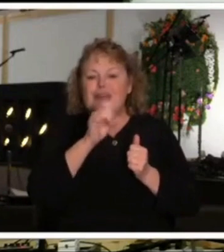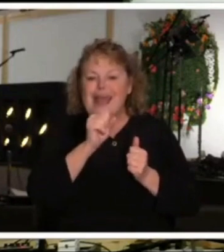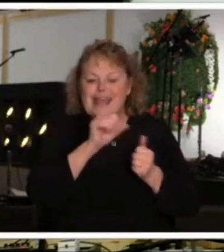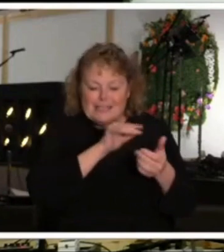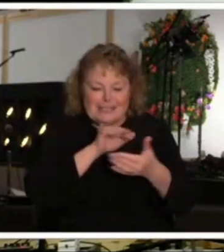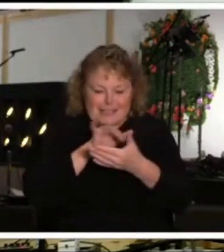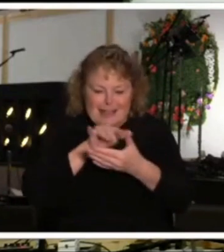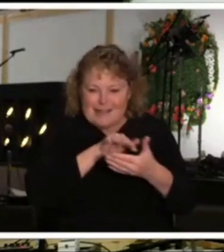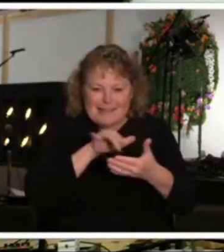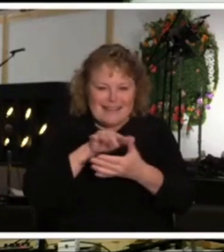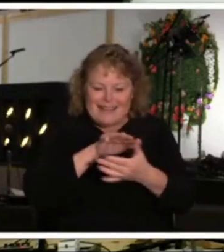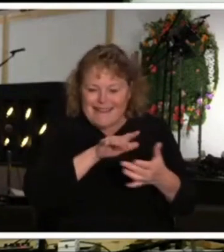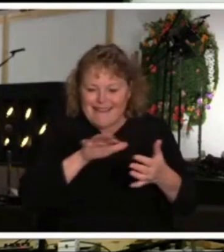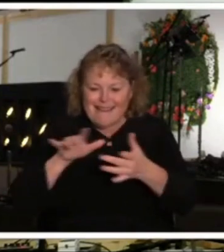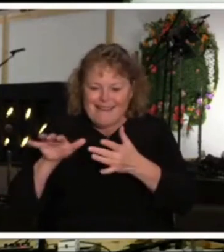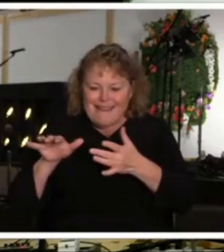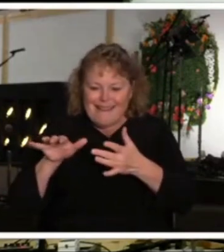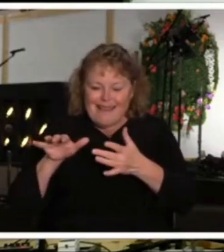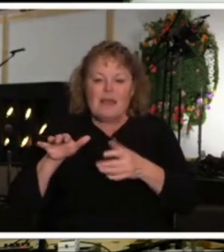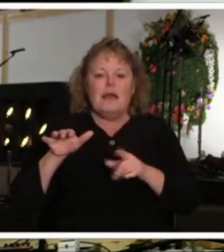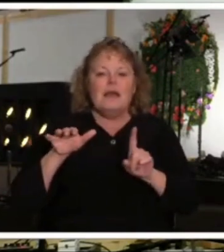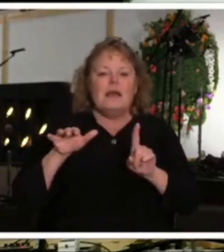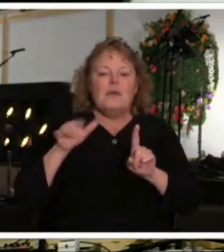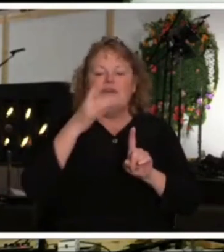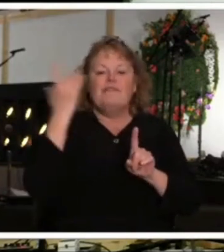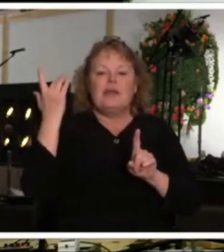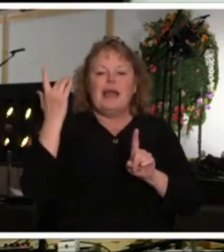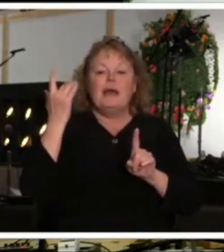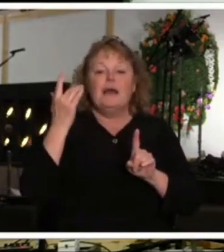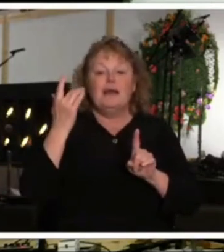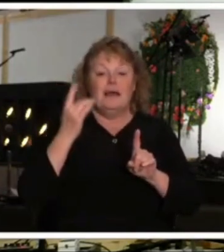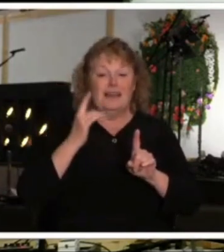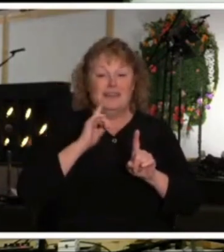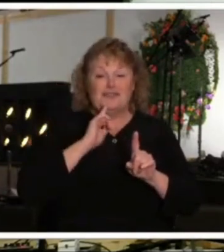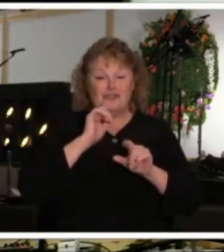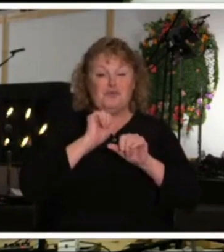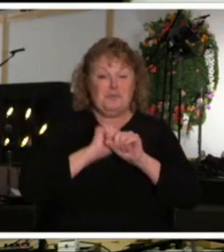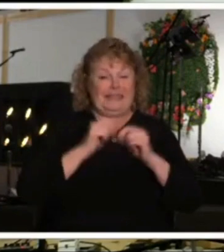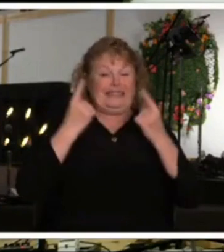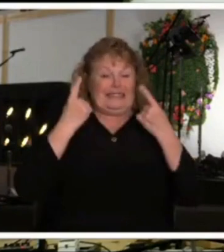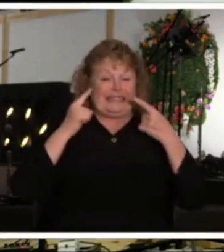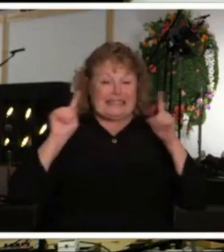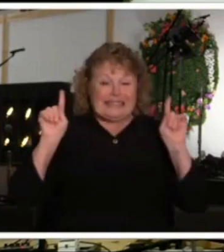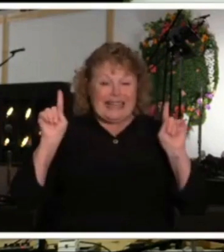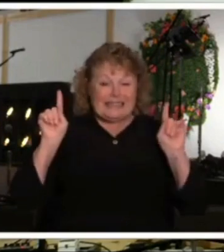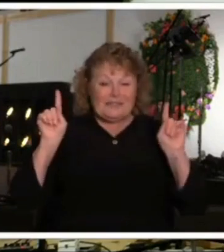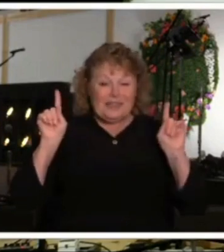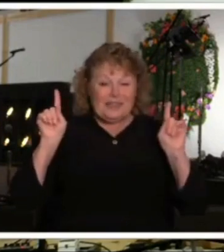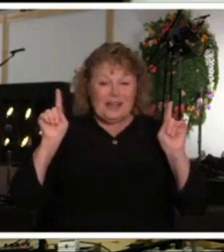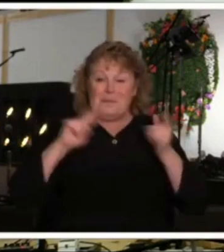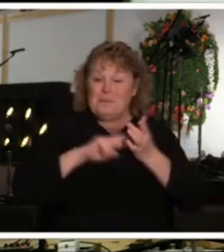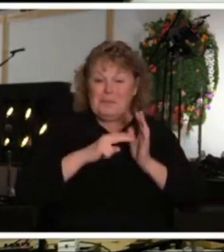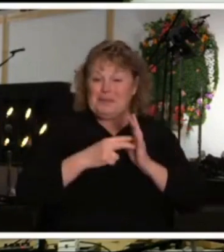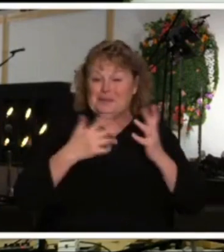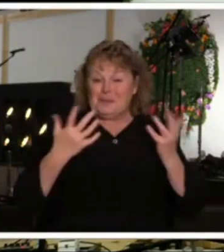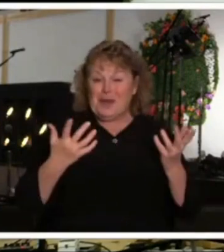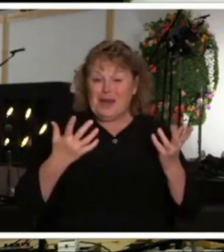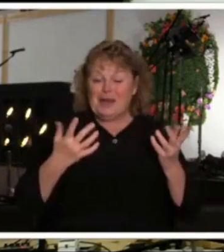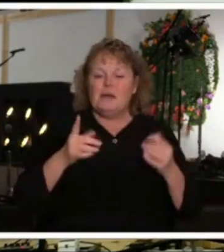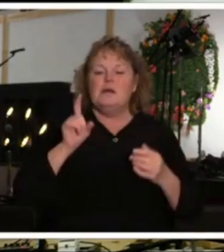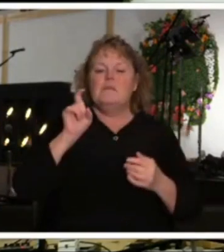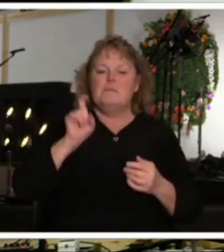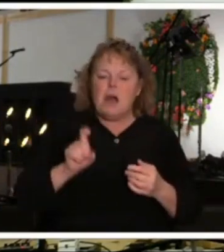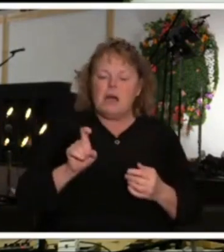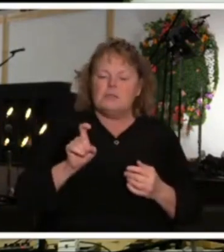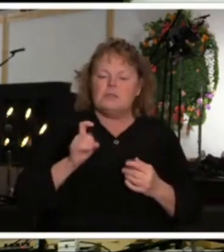we forget that to be successful, if you want our young people, our children, if you want to be successful, it's about having